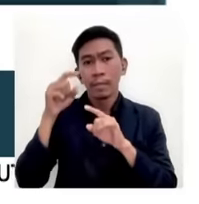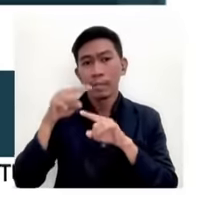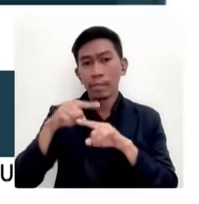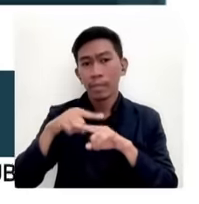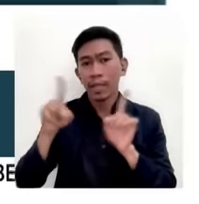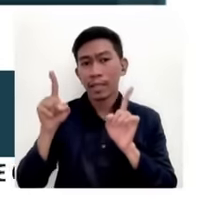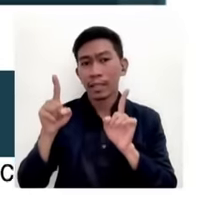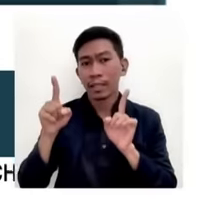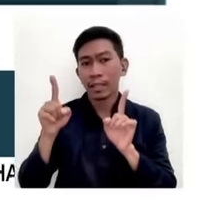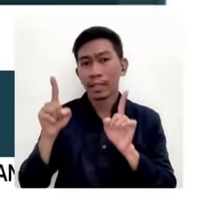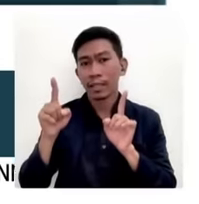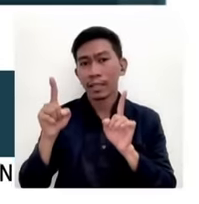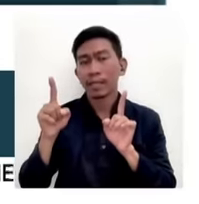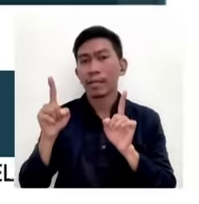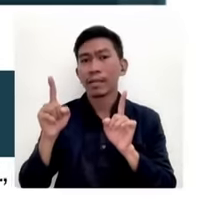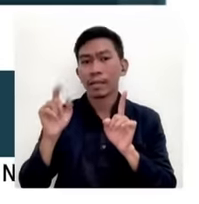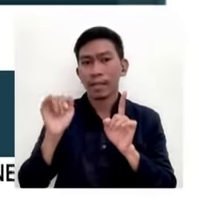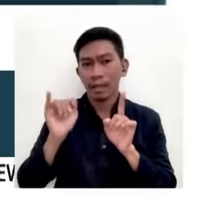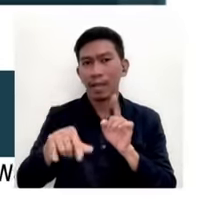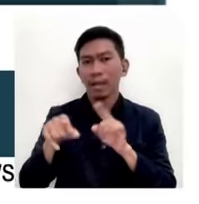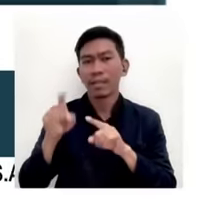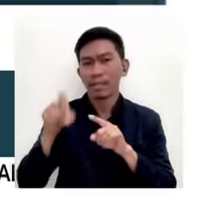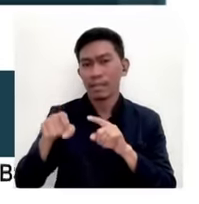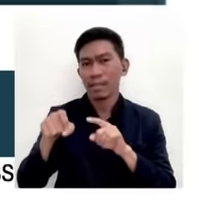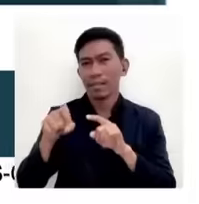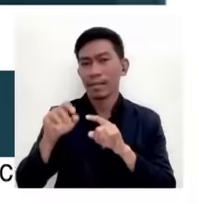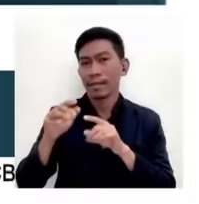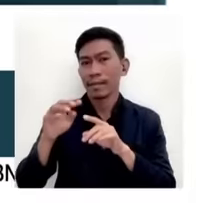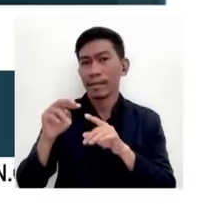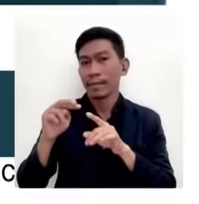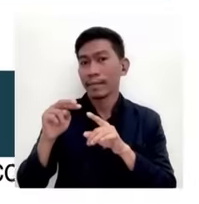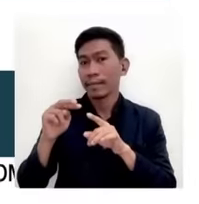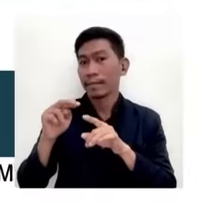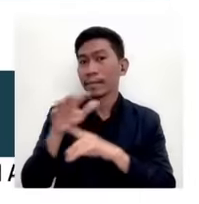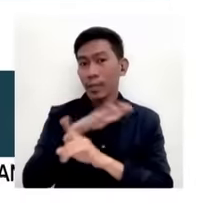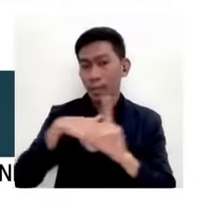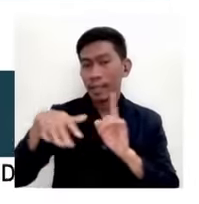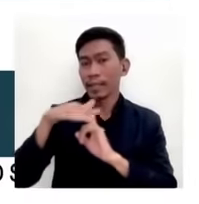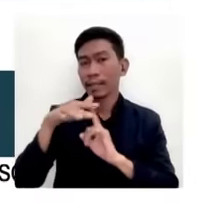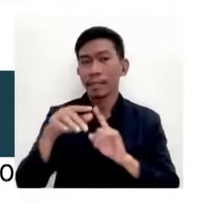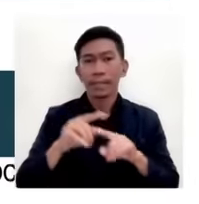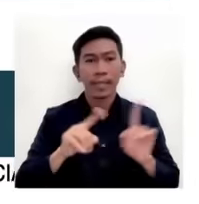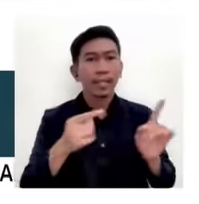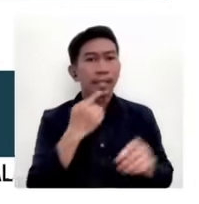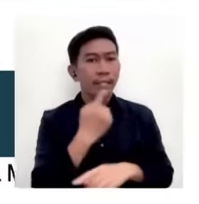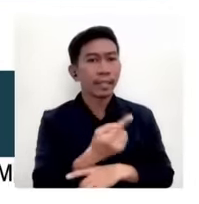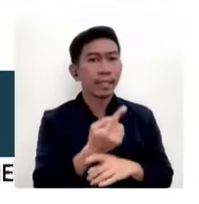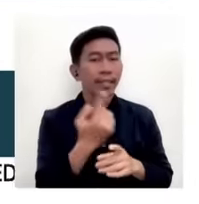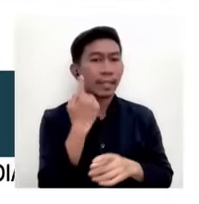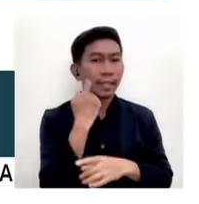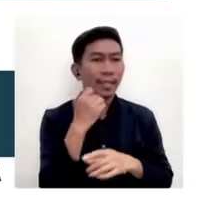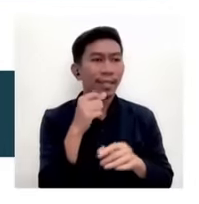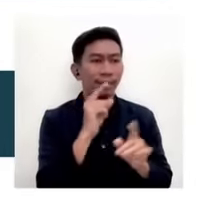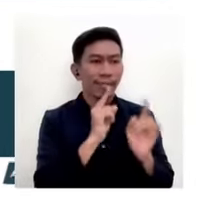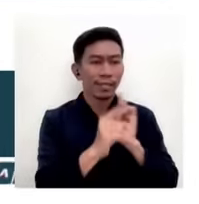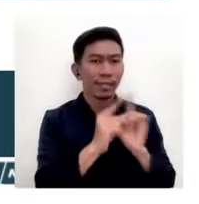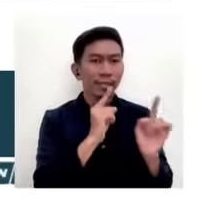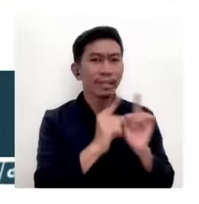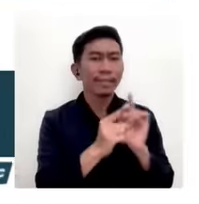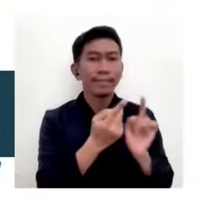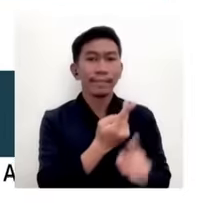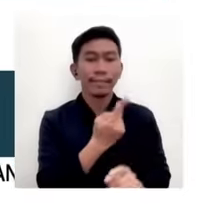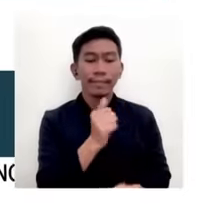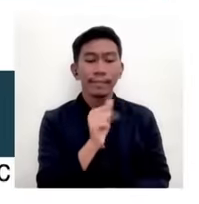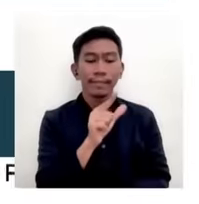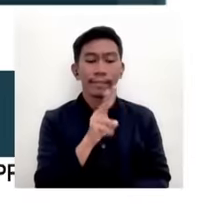That should be the context there. Oo, kasi ang sinasabi it's niya not po, the entire Mindanao. Yeah, ang sinasabi po niya kahapon dun sa pag-uusap namin, Attorney Sema, pag halimbawa daw